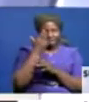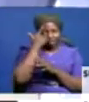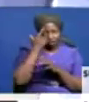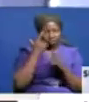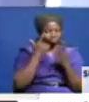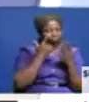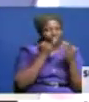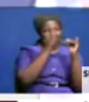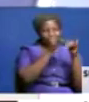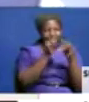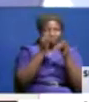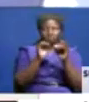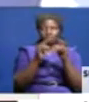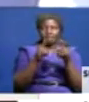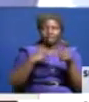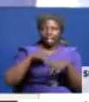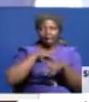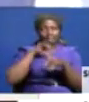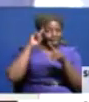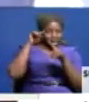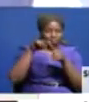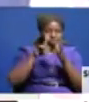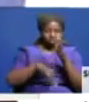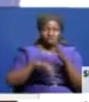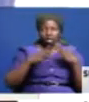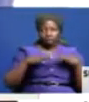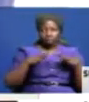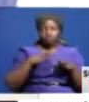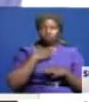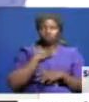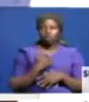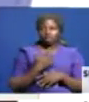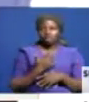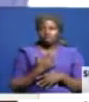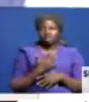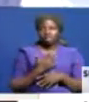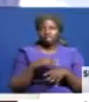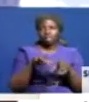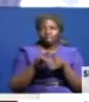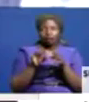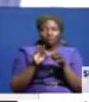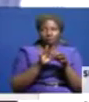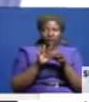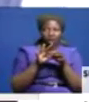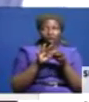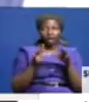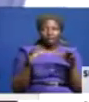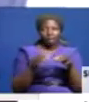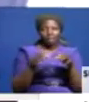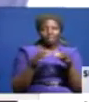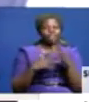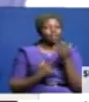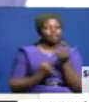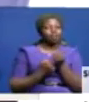were looking at what our people want and what as a party and as a coalition we stand for. And that is what